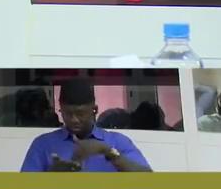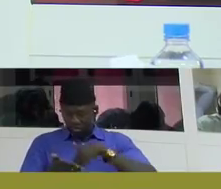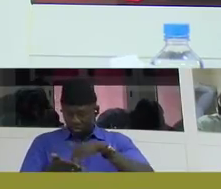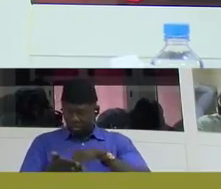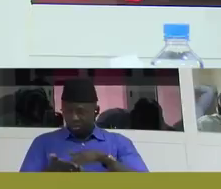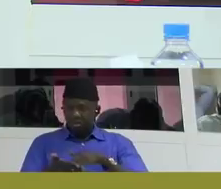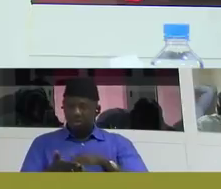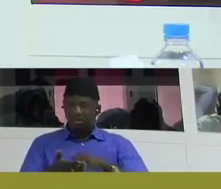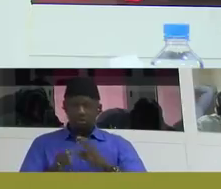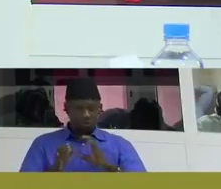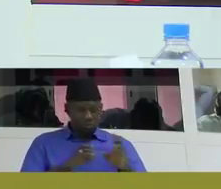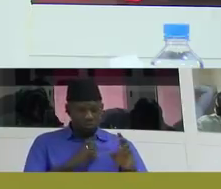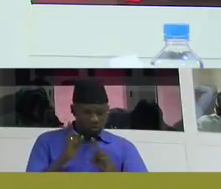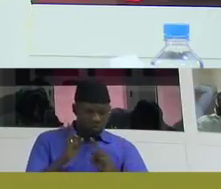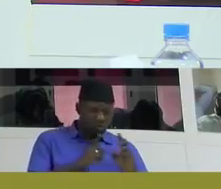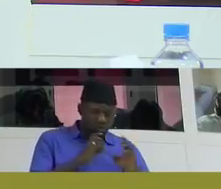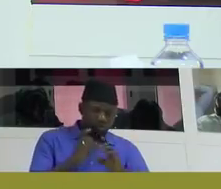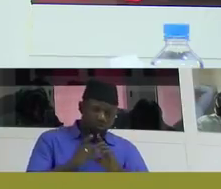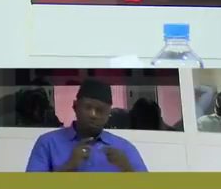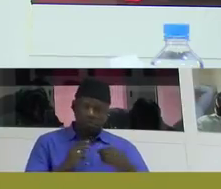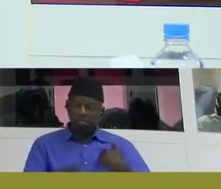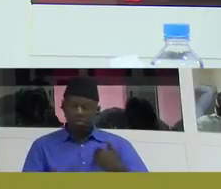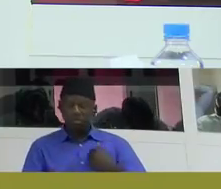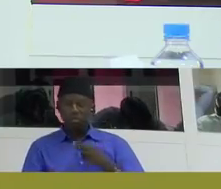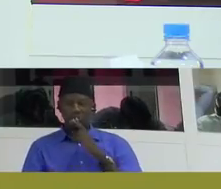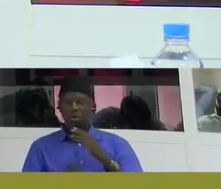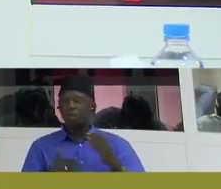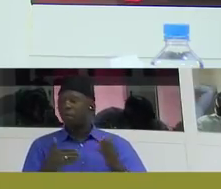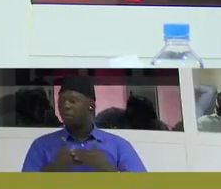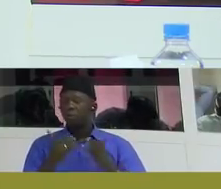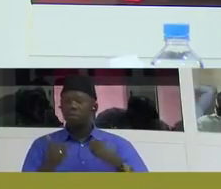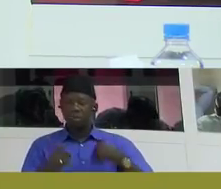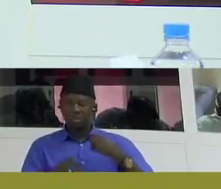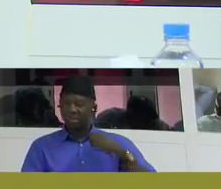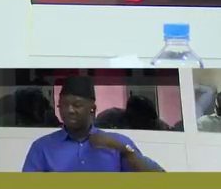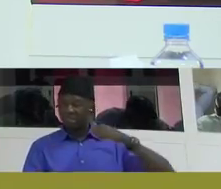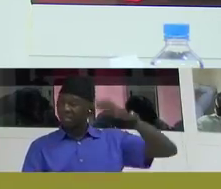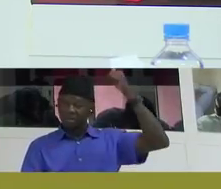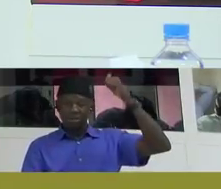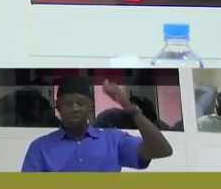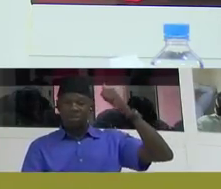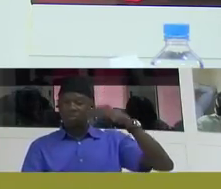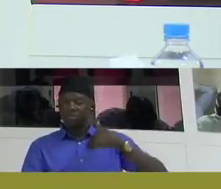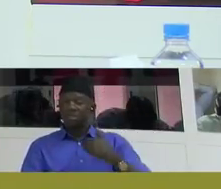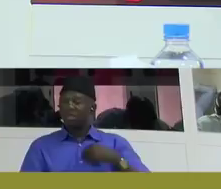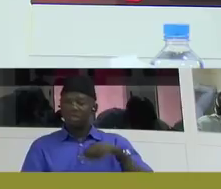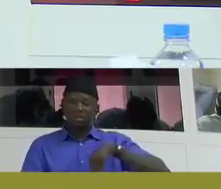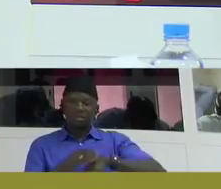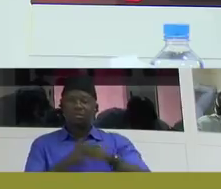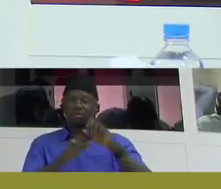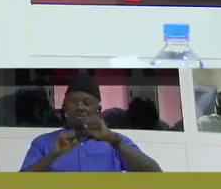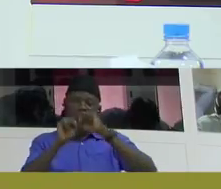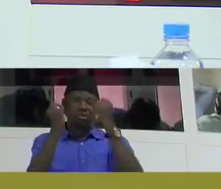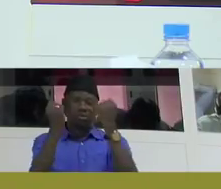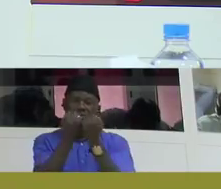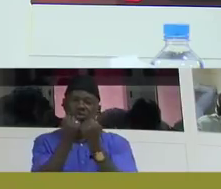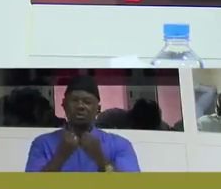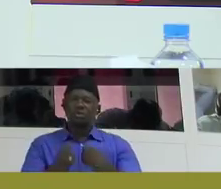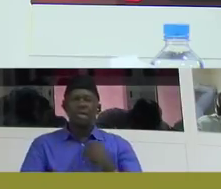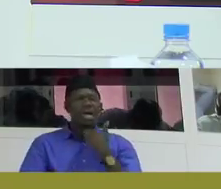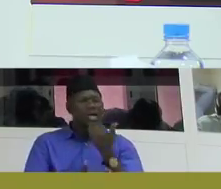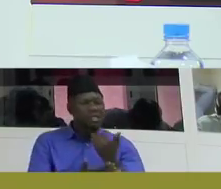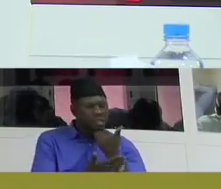consulted with people who were much more my elders, my seniors in society, to ask them